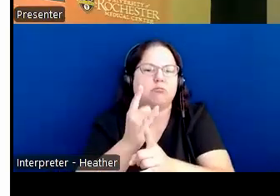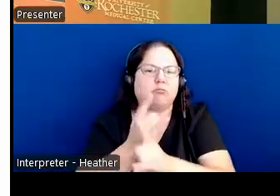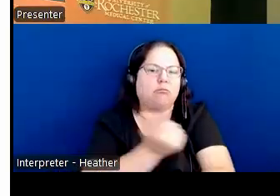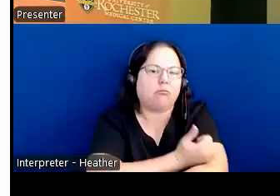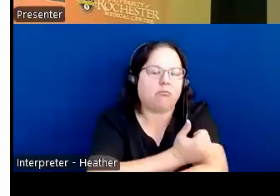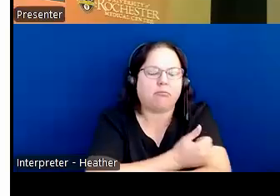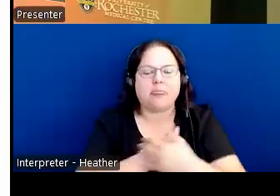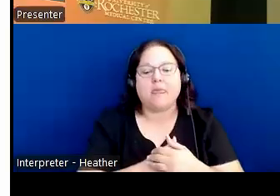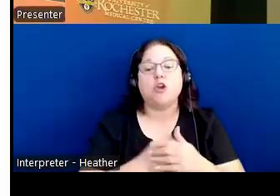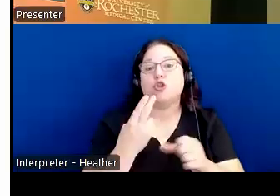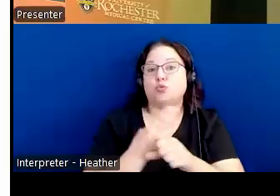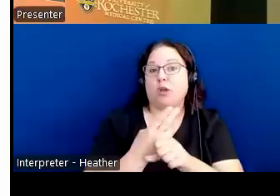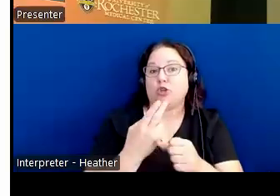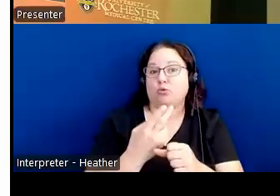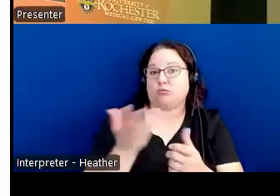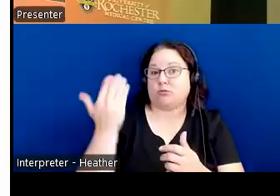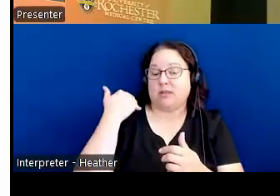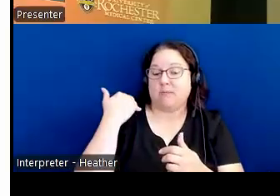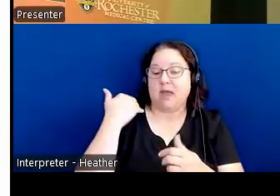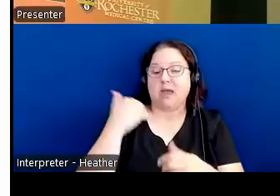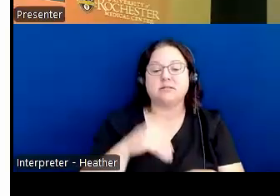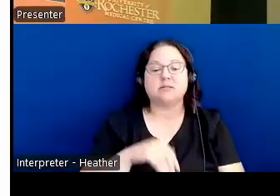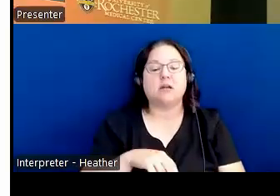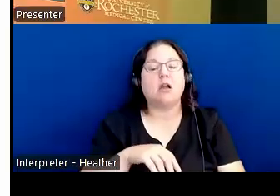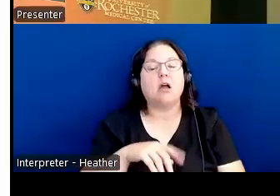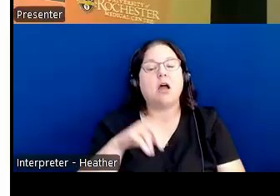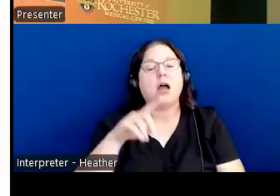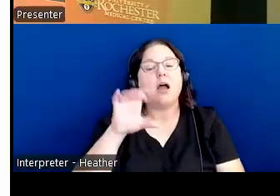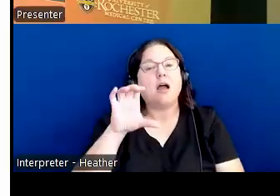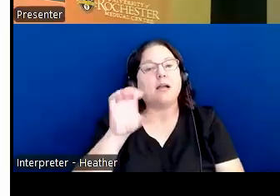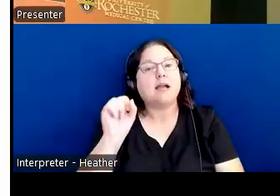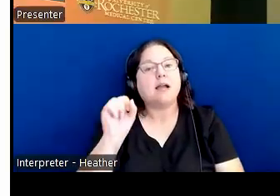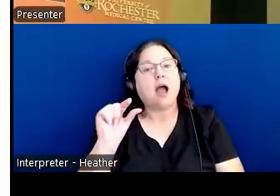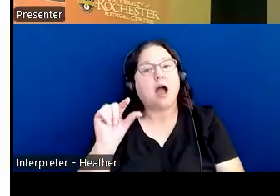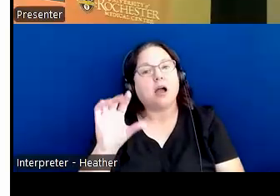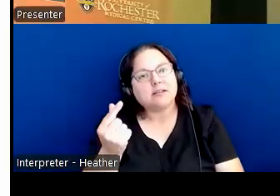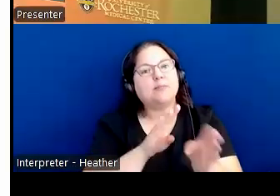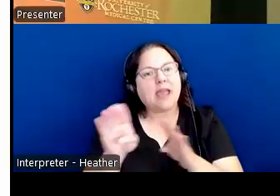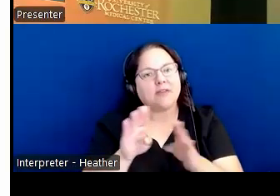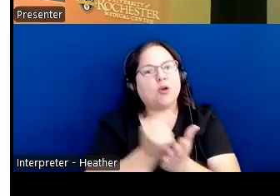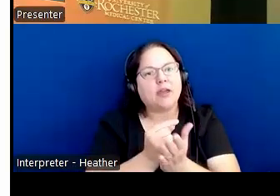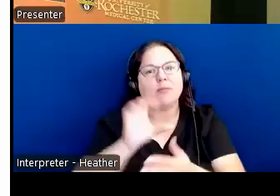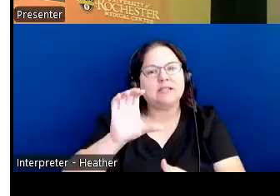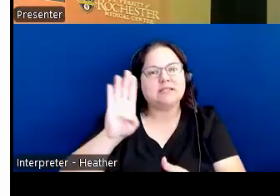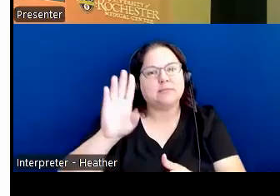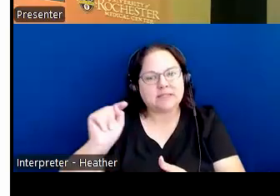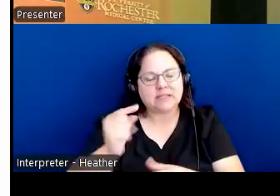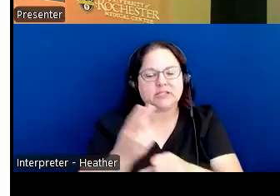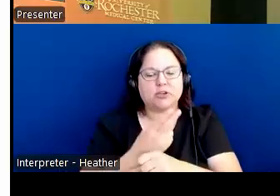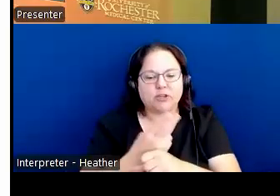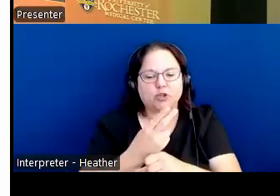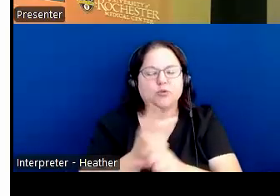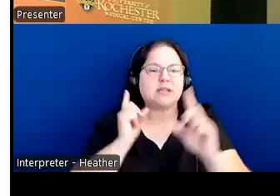therapy shows that it has been effective across numerous psychiatric disorders across the globe and has been used as a